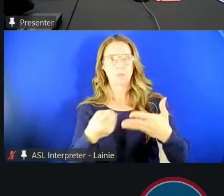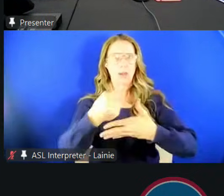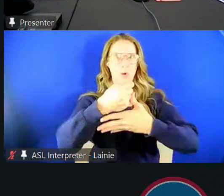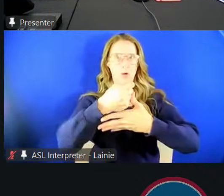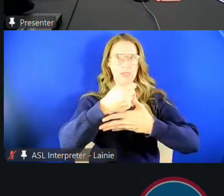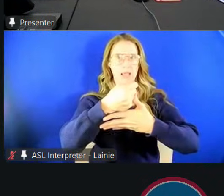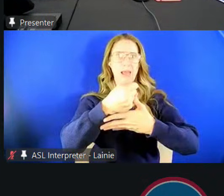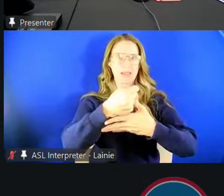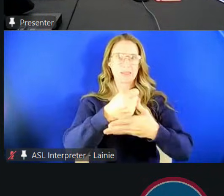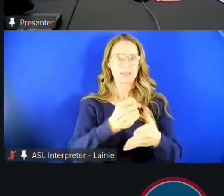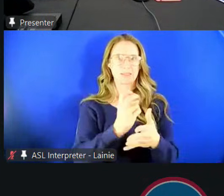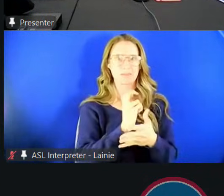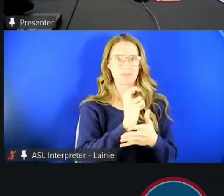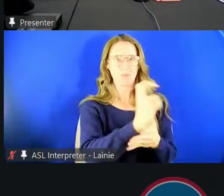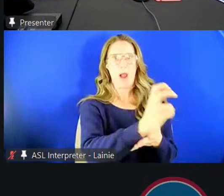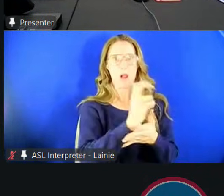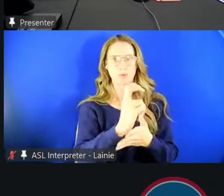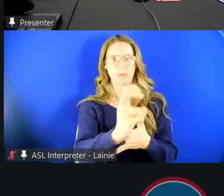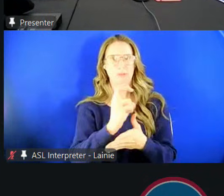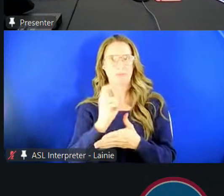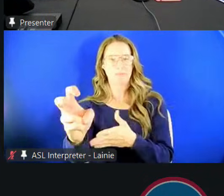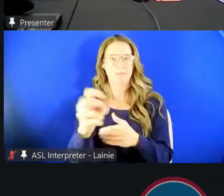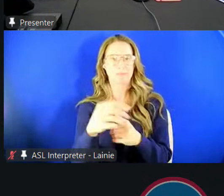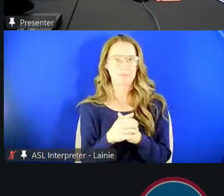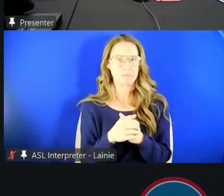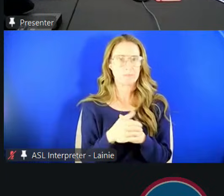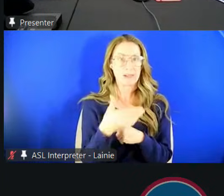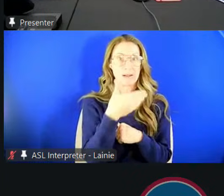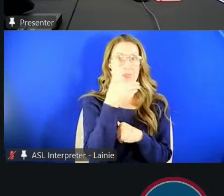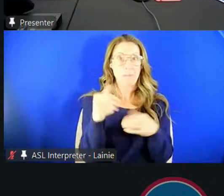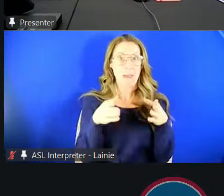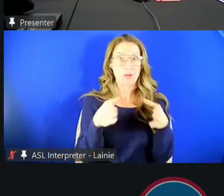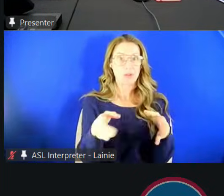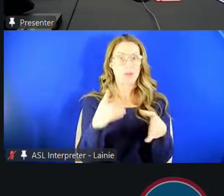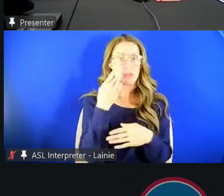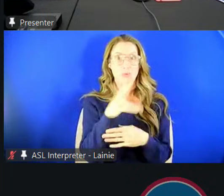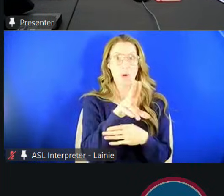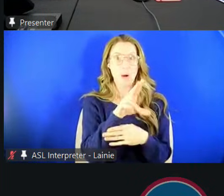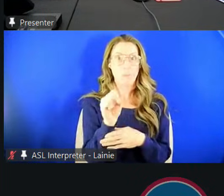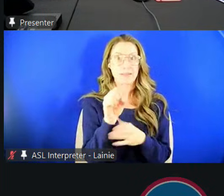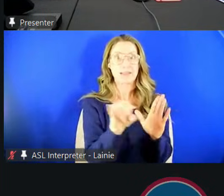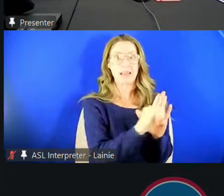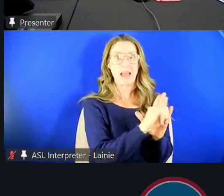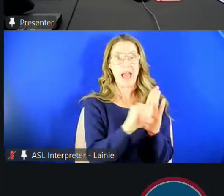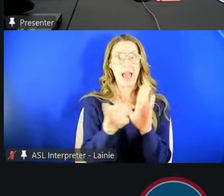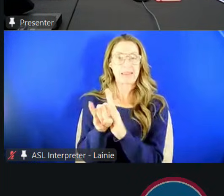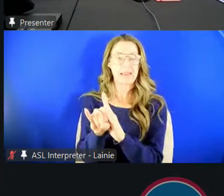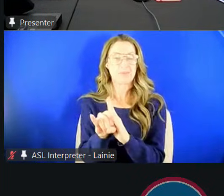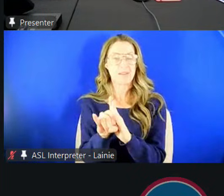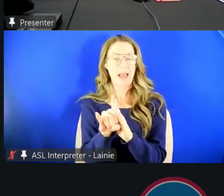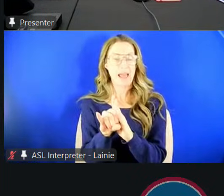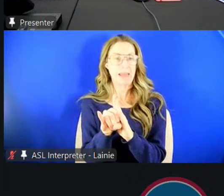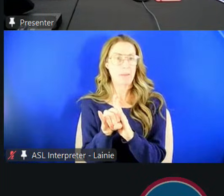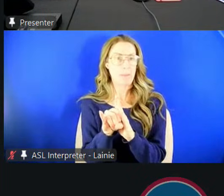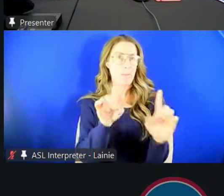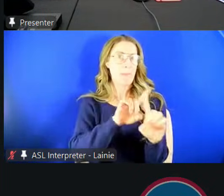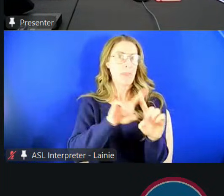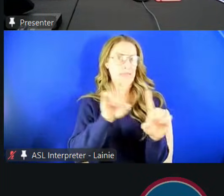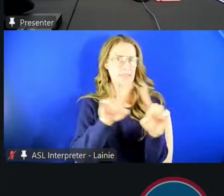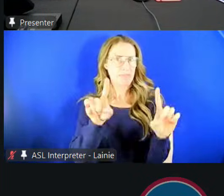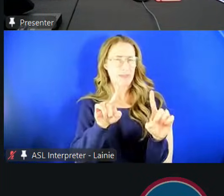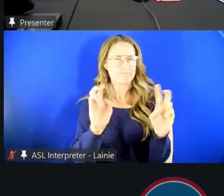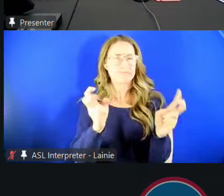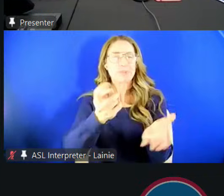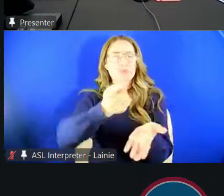prioritized corridors. The Better Streets for Buses plan also identified a toolbox of treatments, is what we call